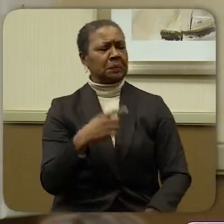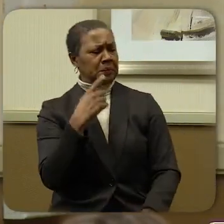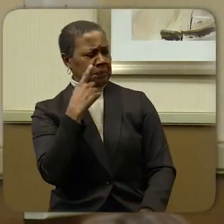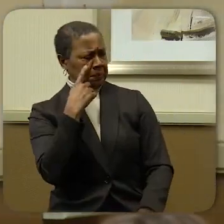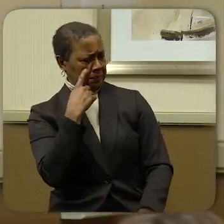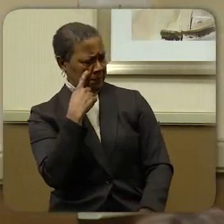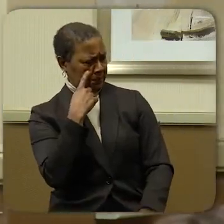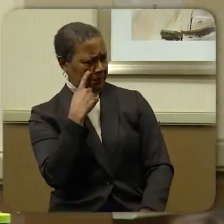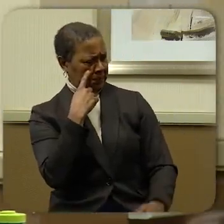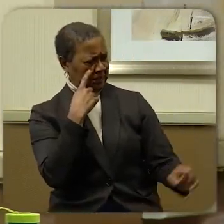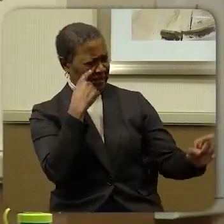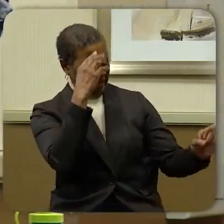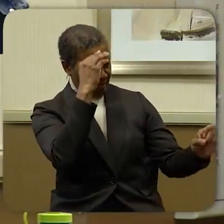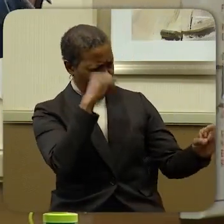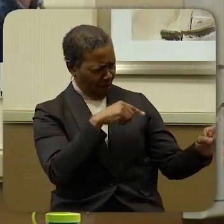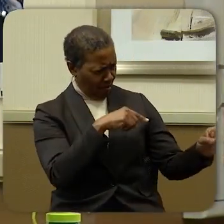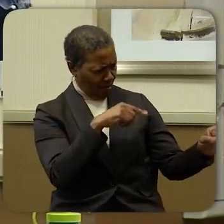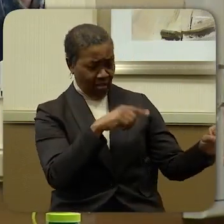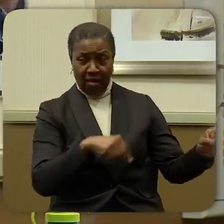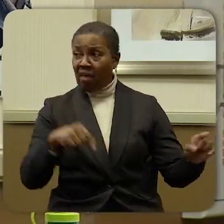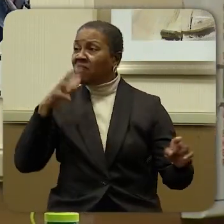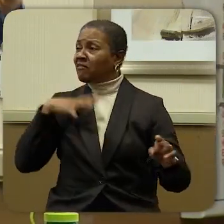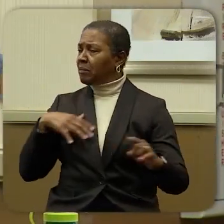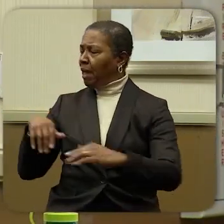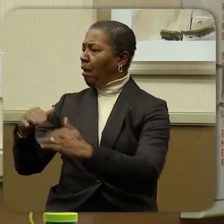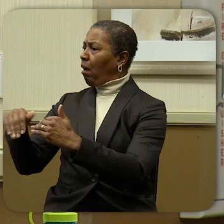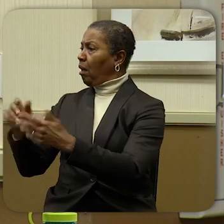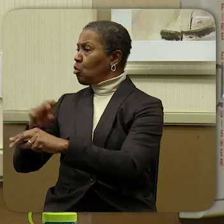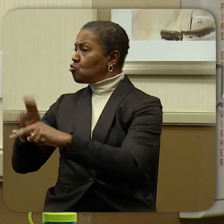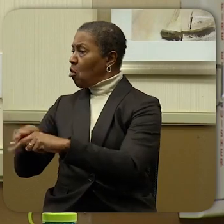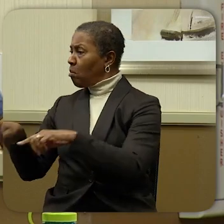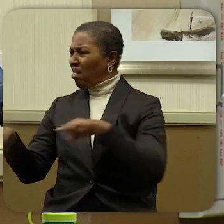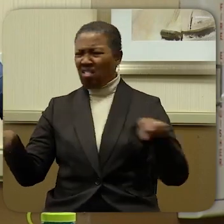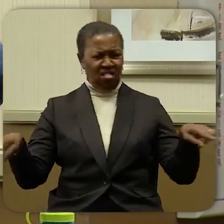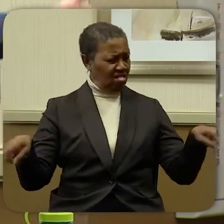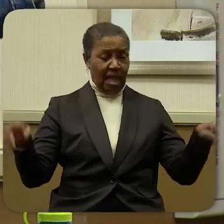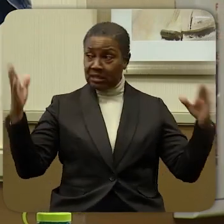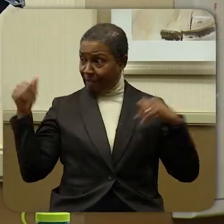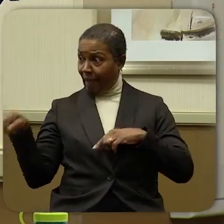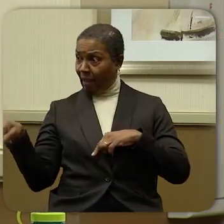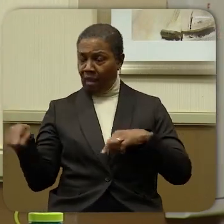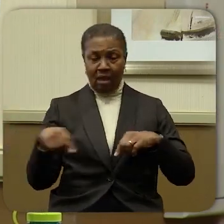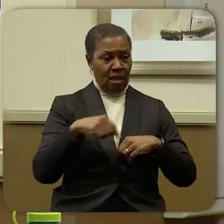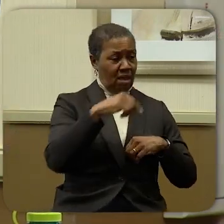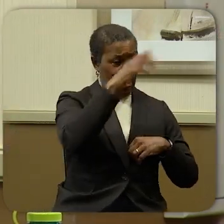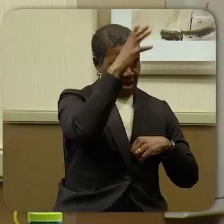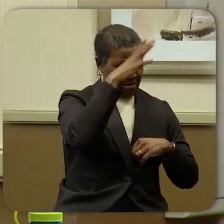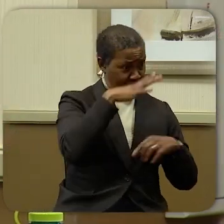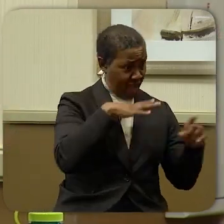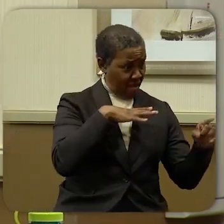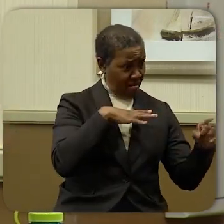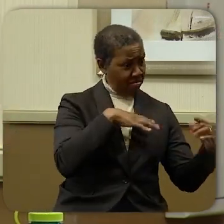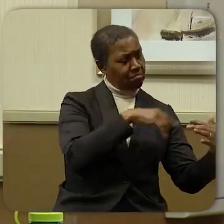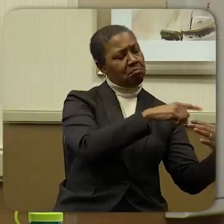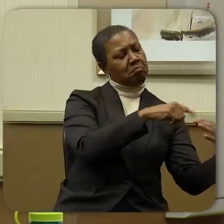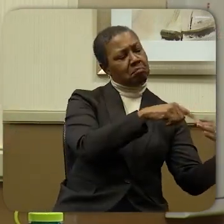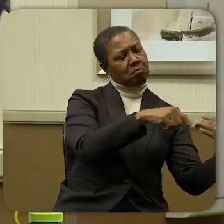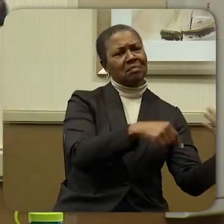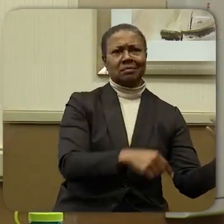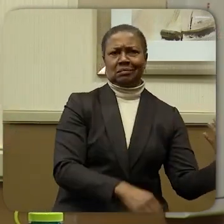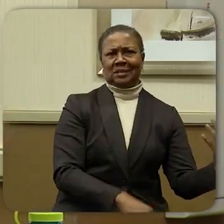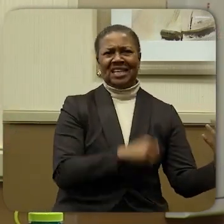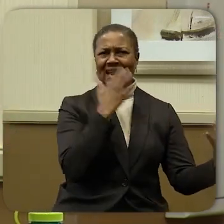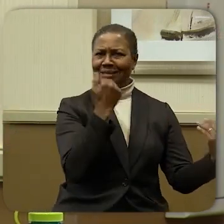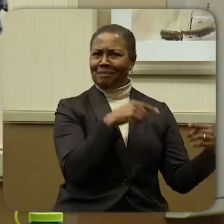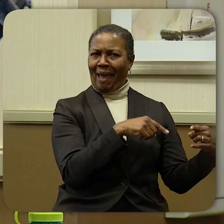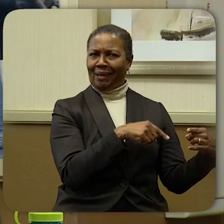as female presenting having their nails painted, right? Because of it's that difference type of thing. So we've kind of reflected on what it was like growing up